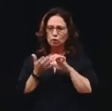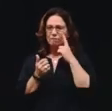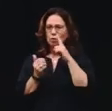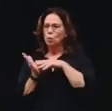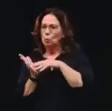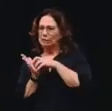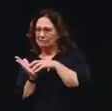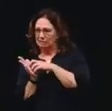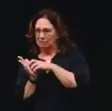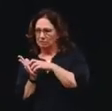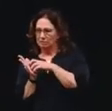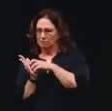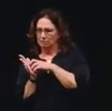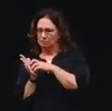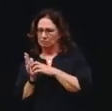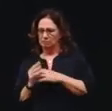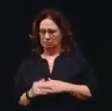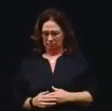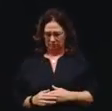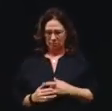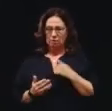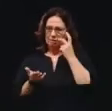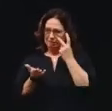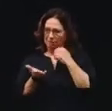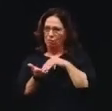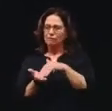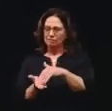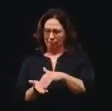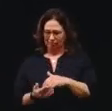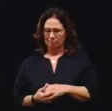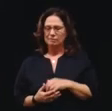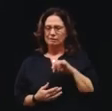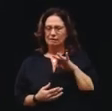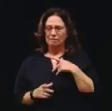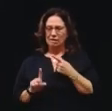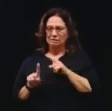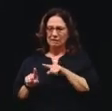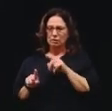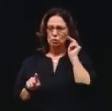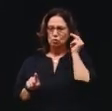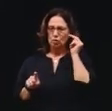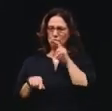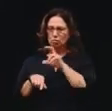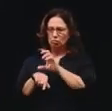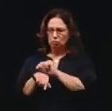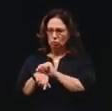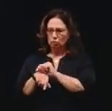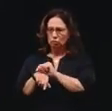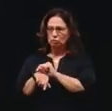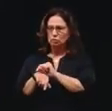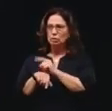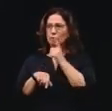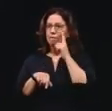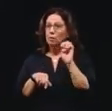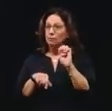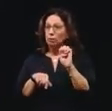weakness, And I see this quite a bit, actually, when I attend on the neurology consult service and we staff cases in the